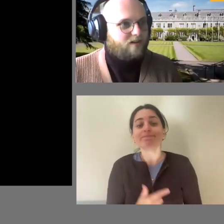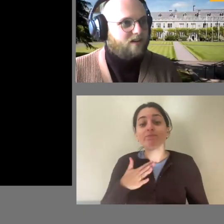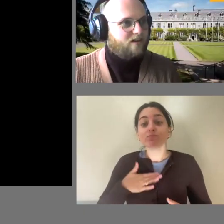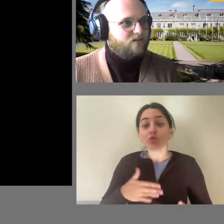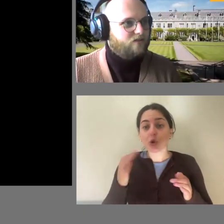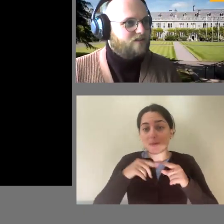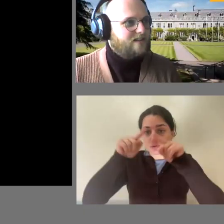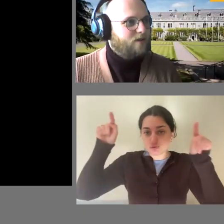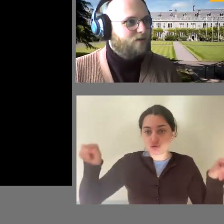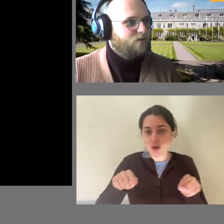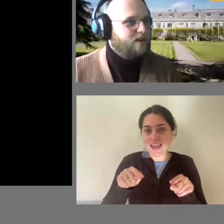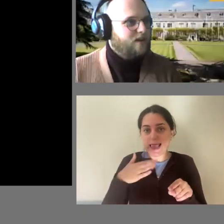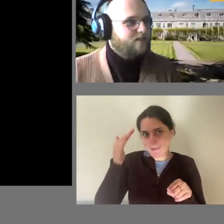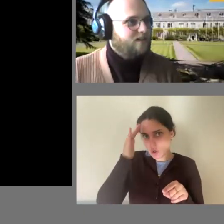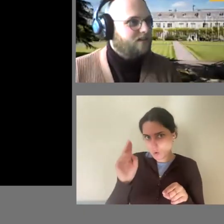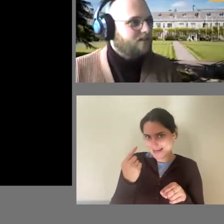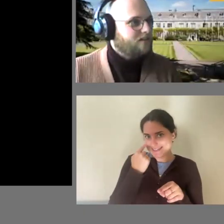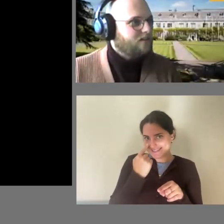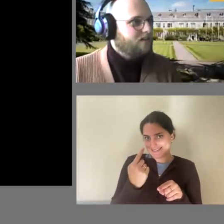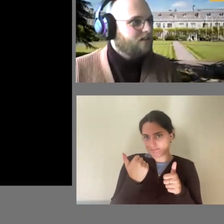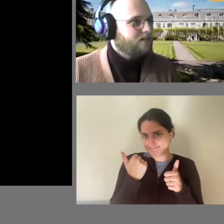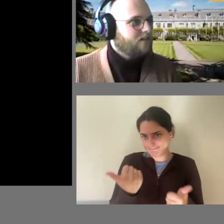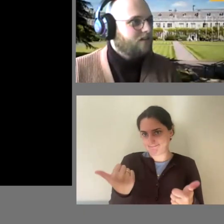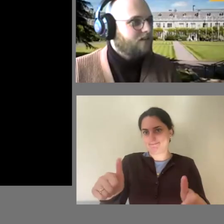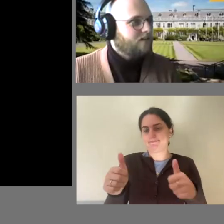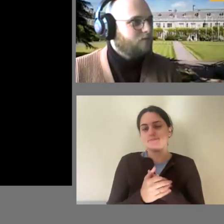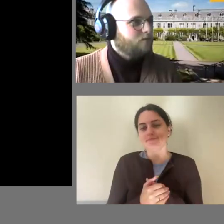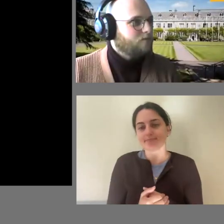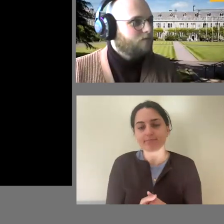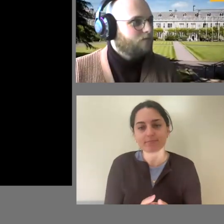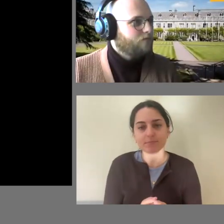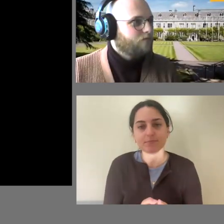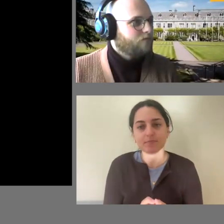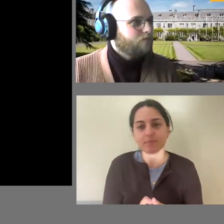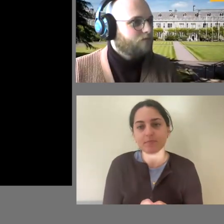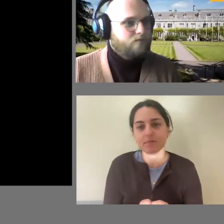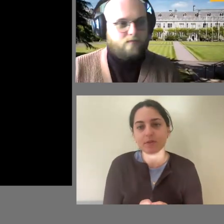share my screen there, so if you could just let me know that you can see it. Uh,